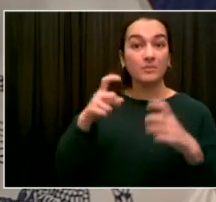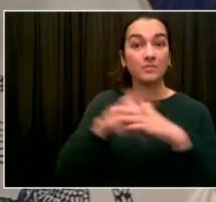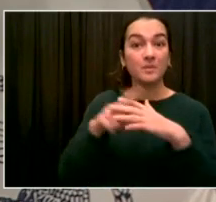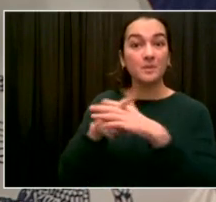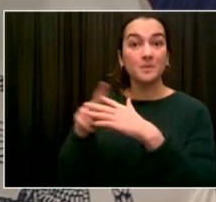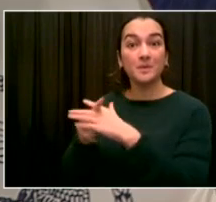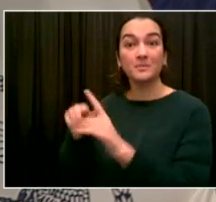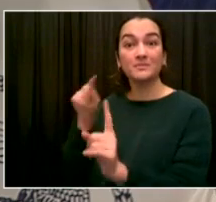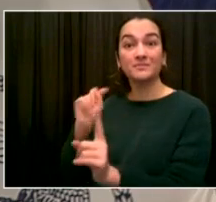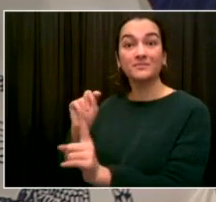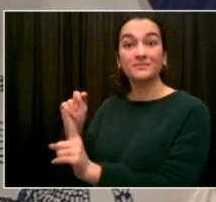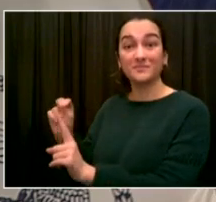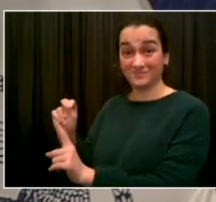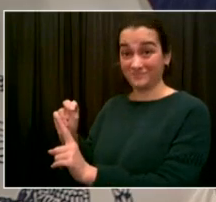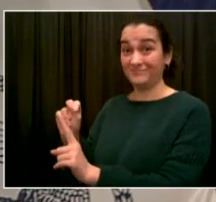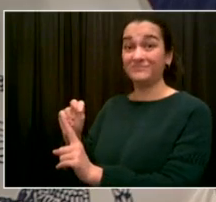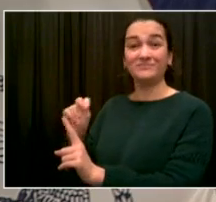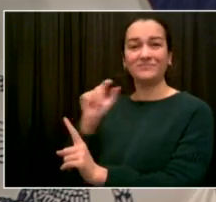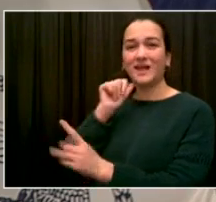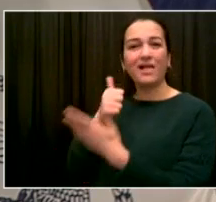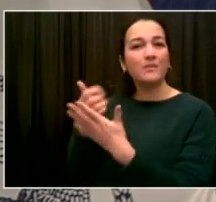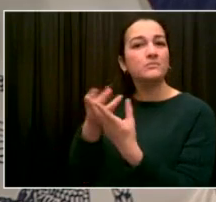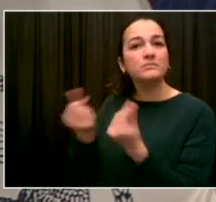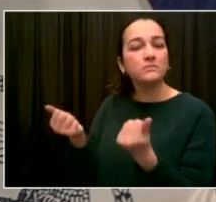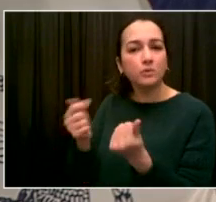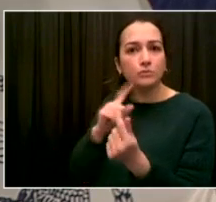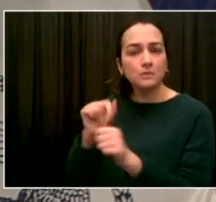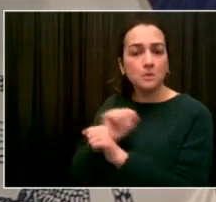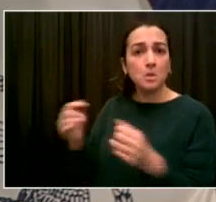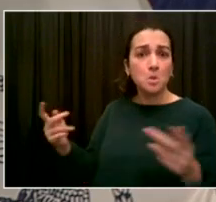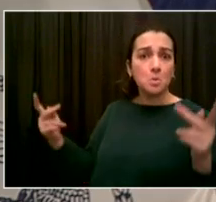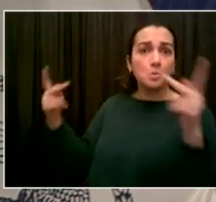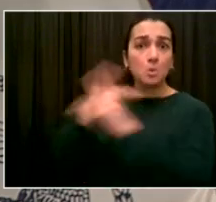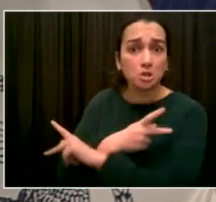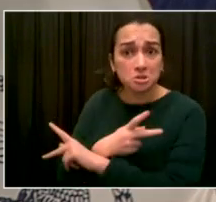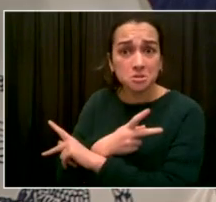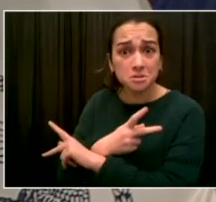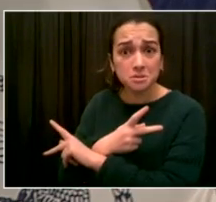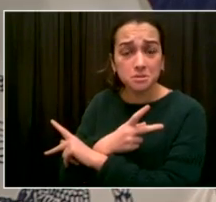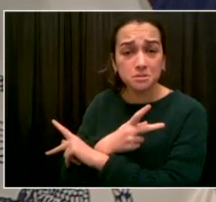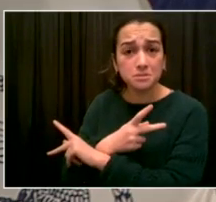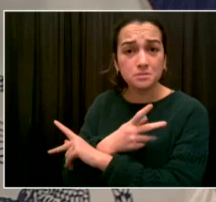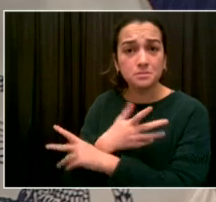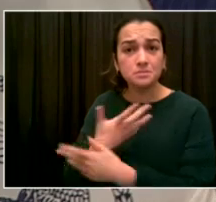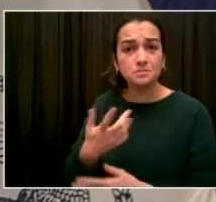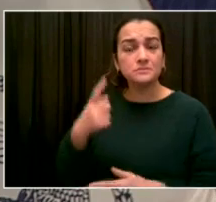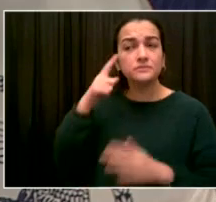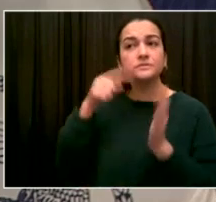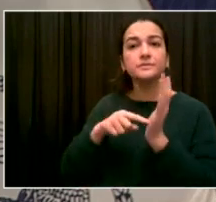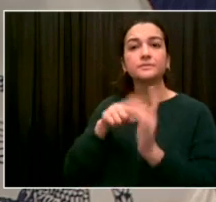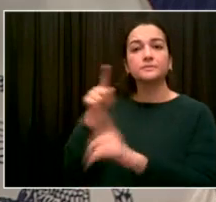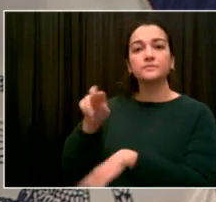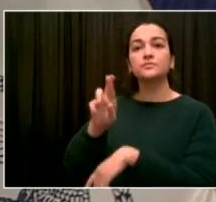situation worse. We got to close Rikers Island. We got to go to modern, redemption-focused,